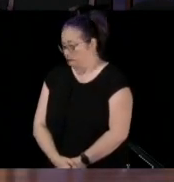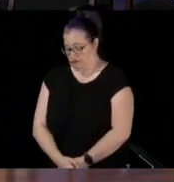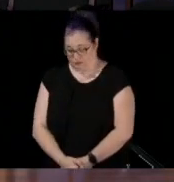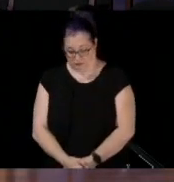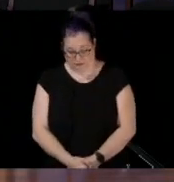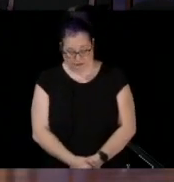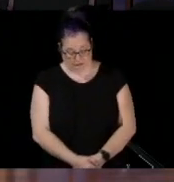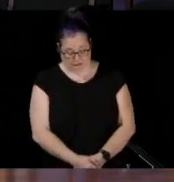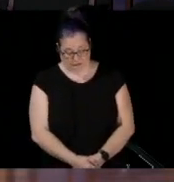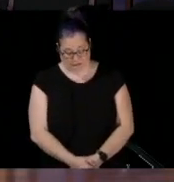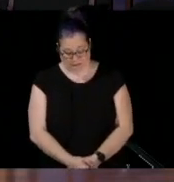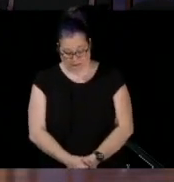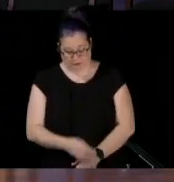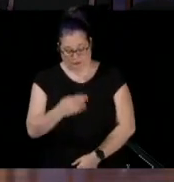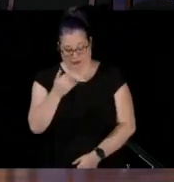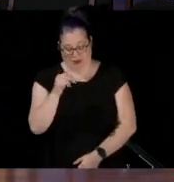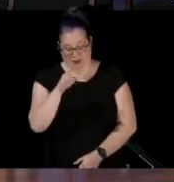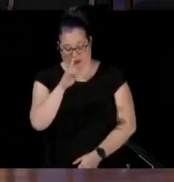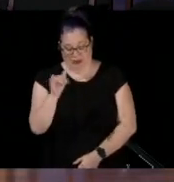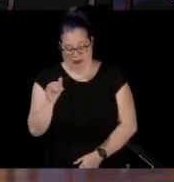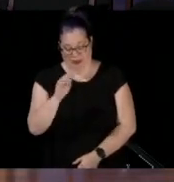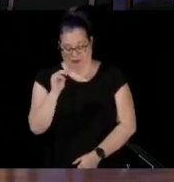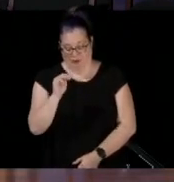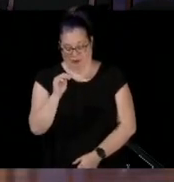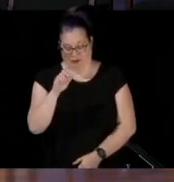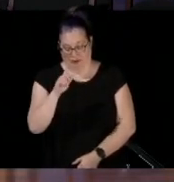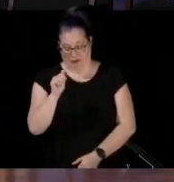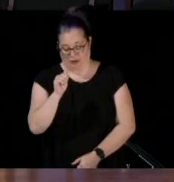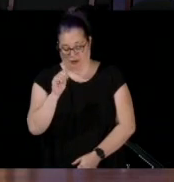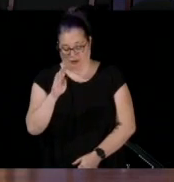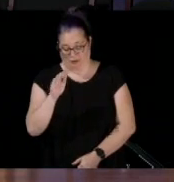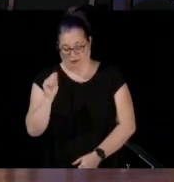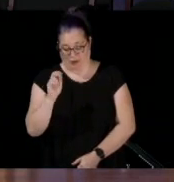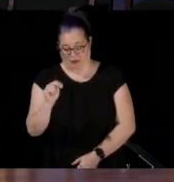Hadi Mohammed Laban.